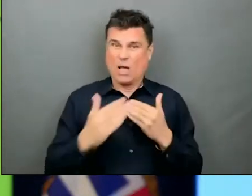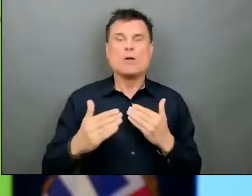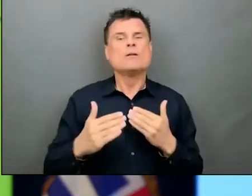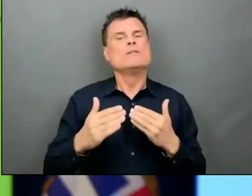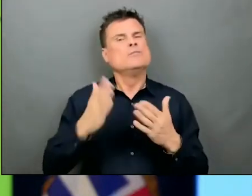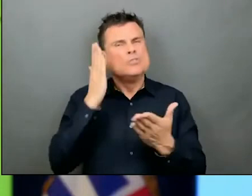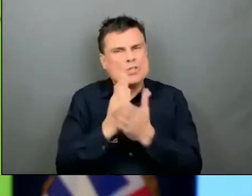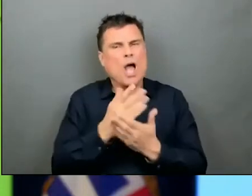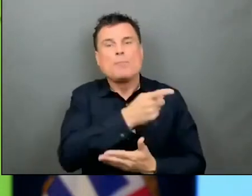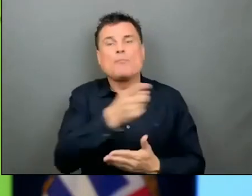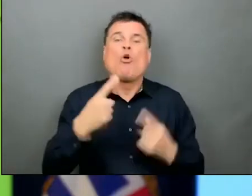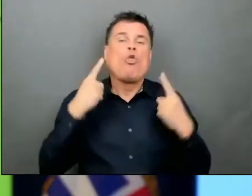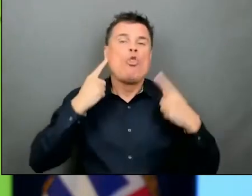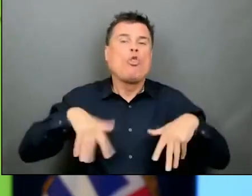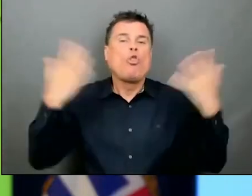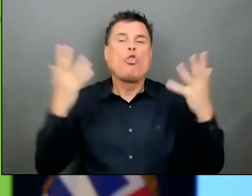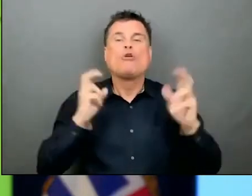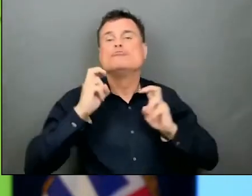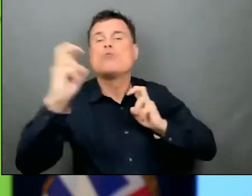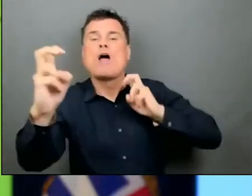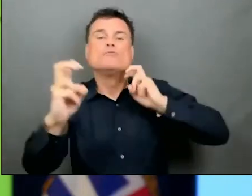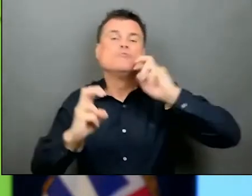large parts of the province.